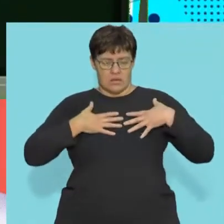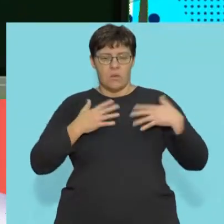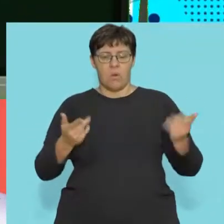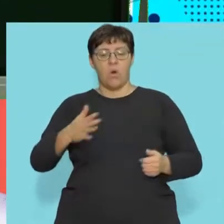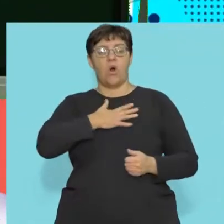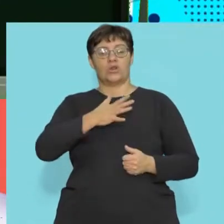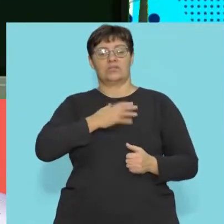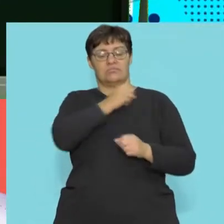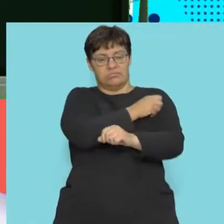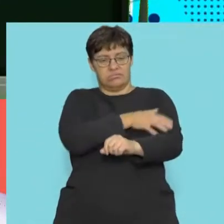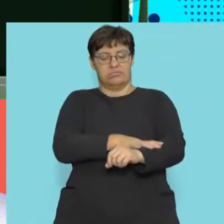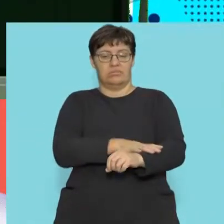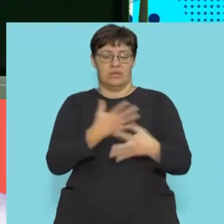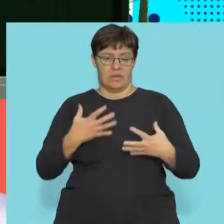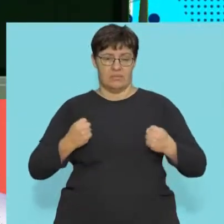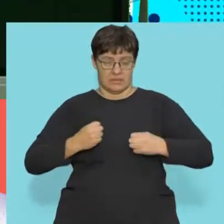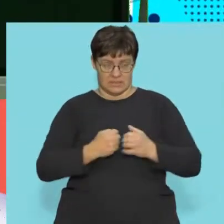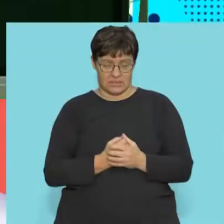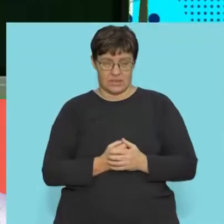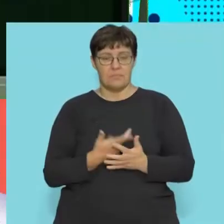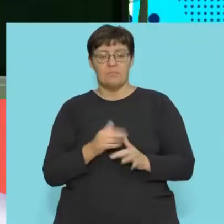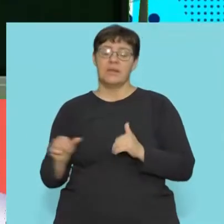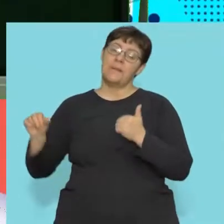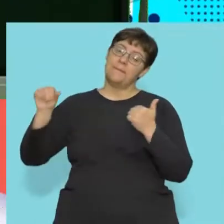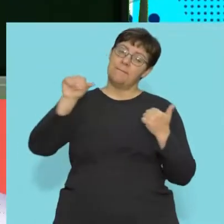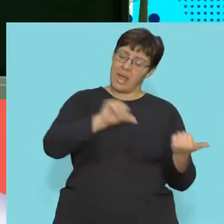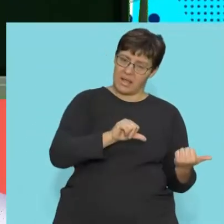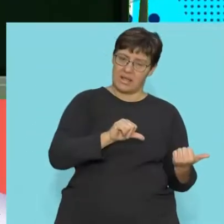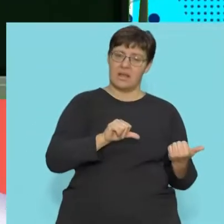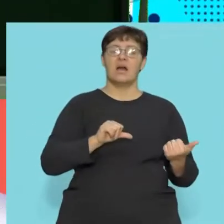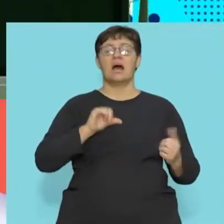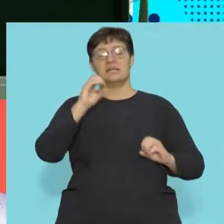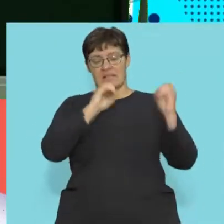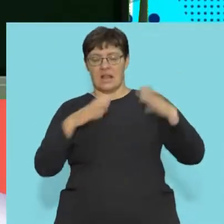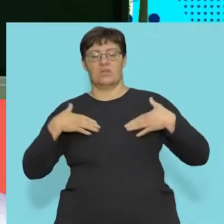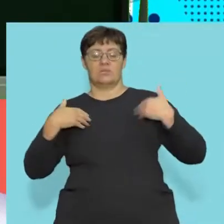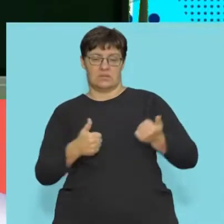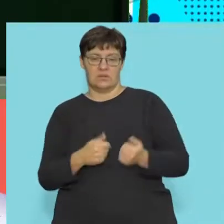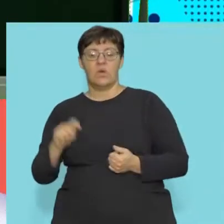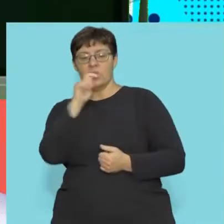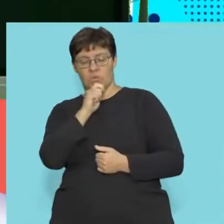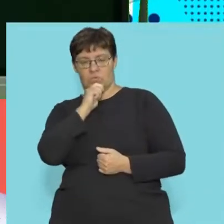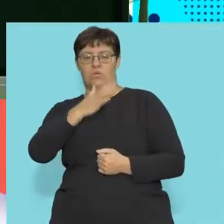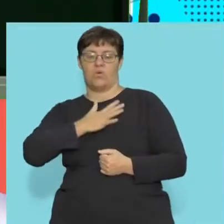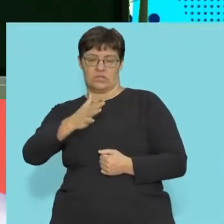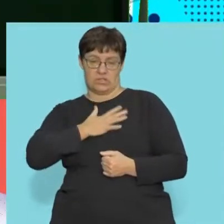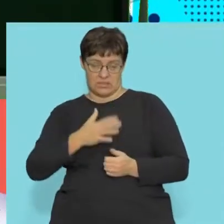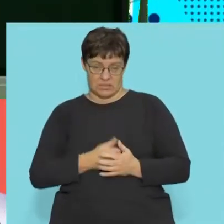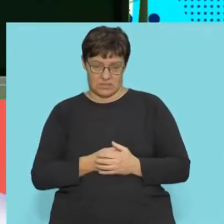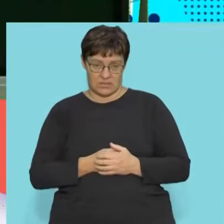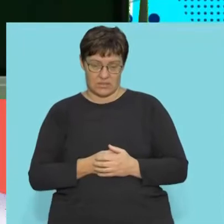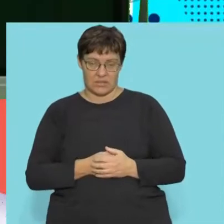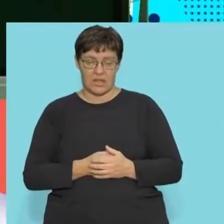our muscles. And that oxygen then helps to revert back into cellular respiration using oxygen,